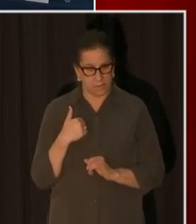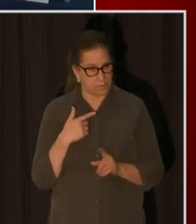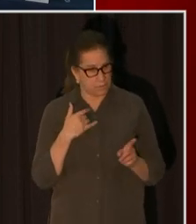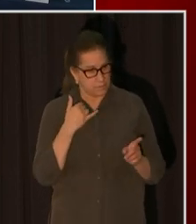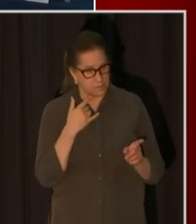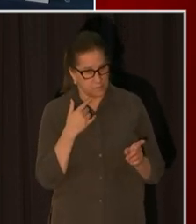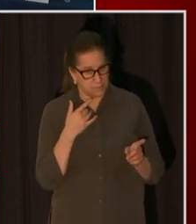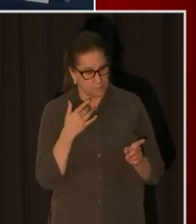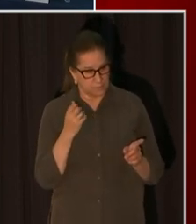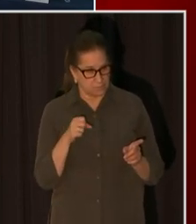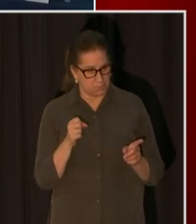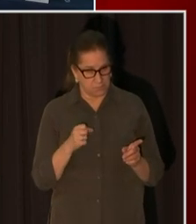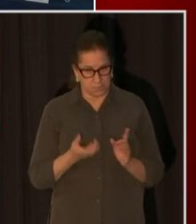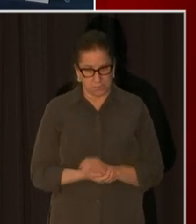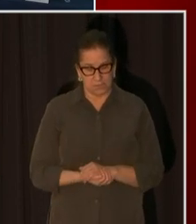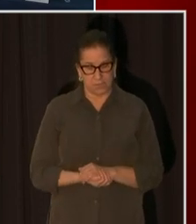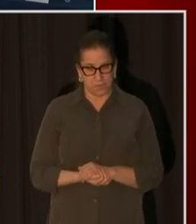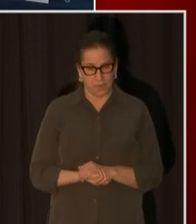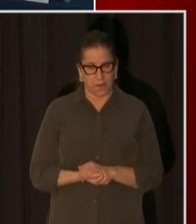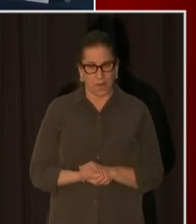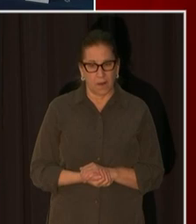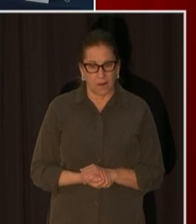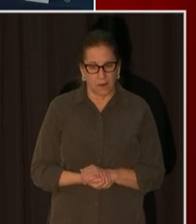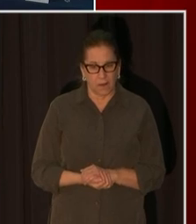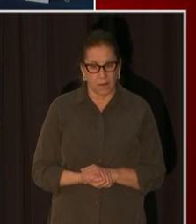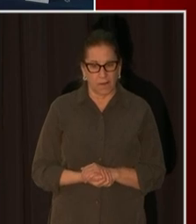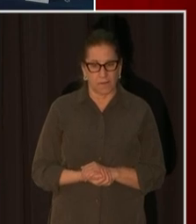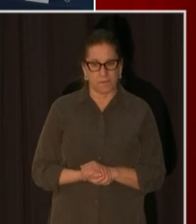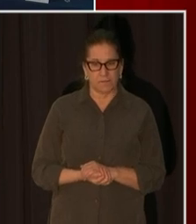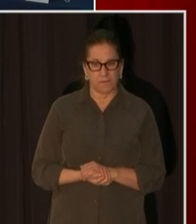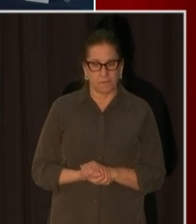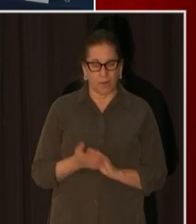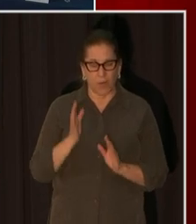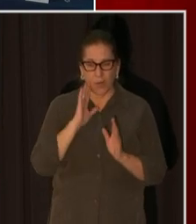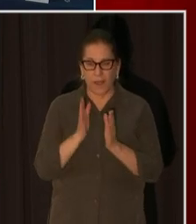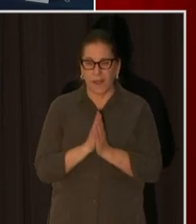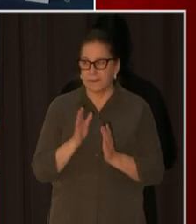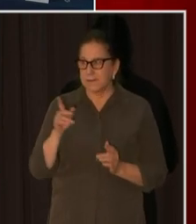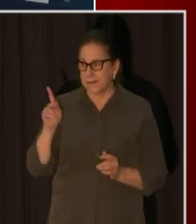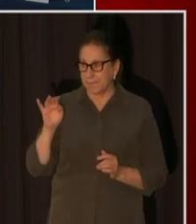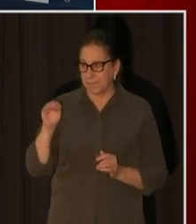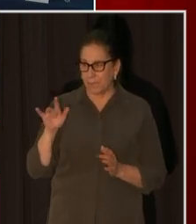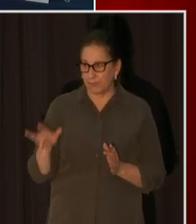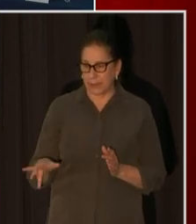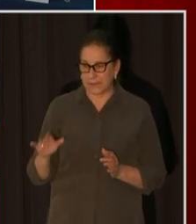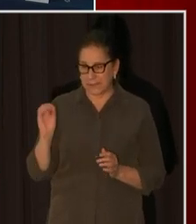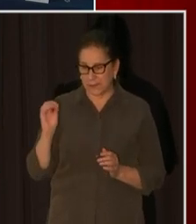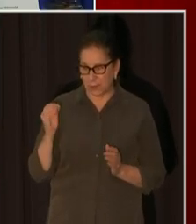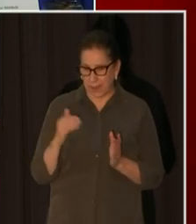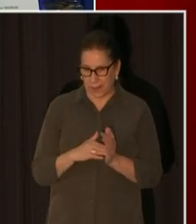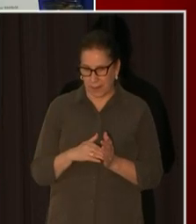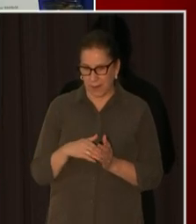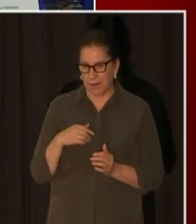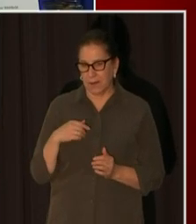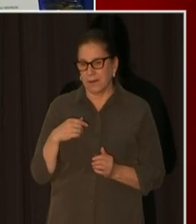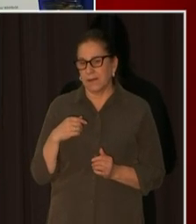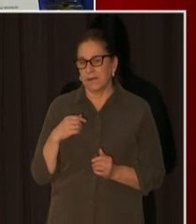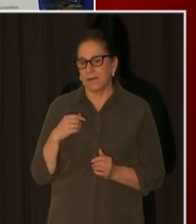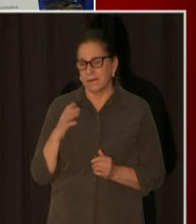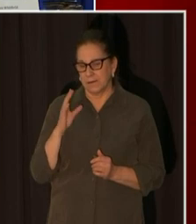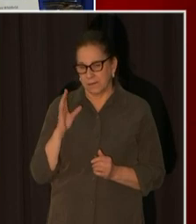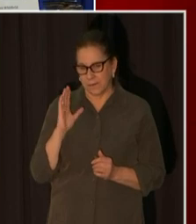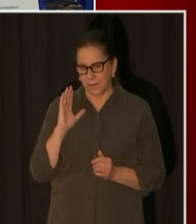to Kim in Ward 4. Kim in Ward 4 had a question actually about PUA. I thought Lisa did